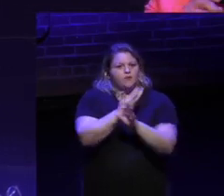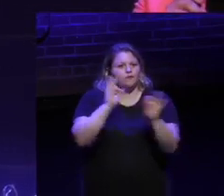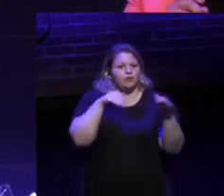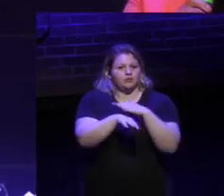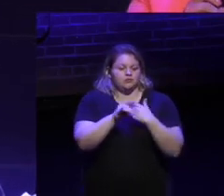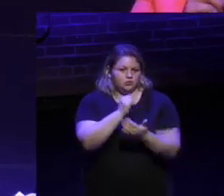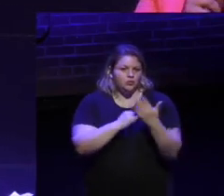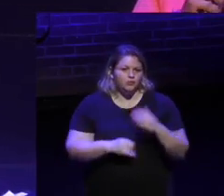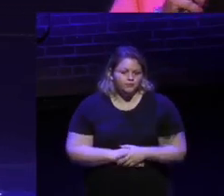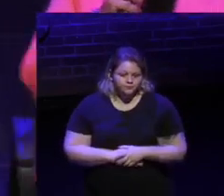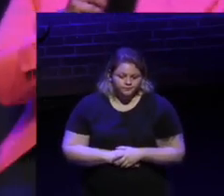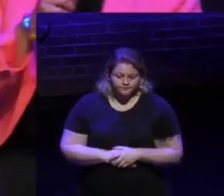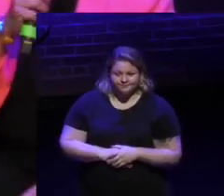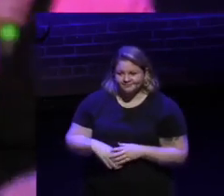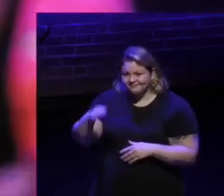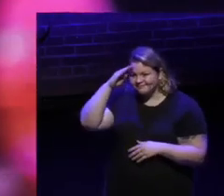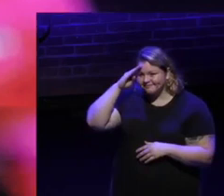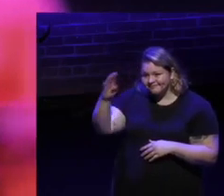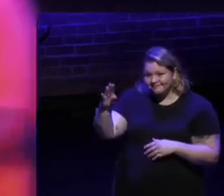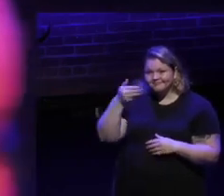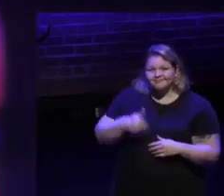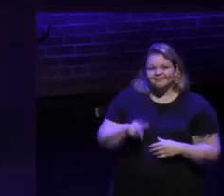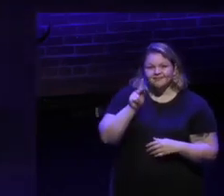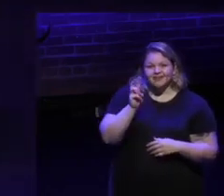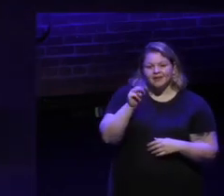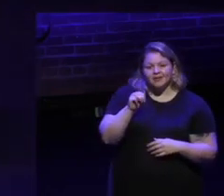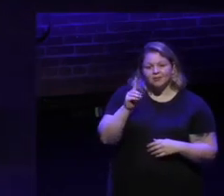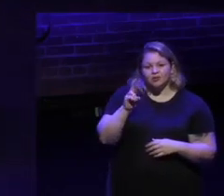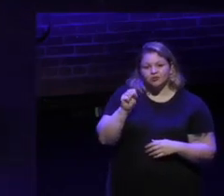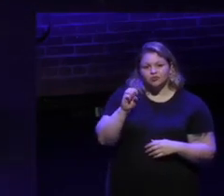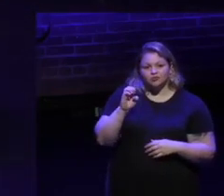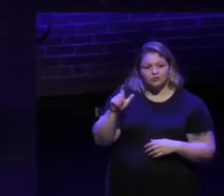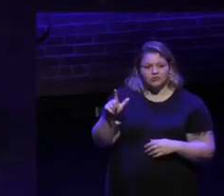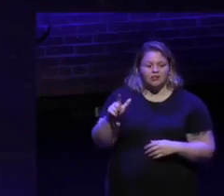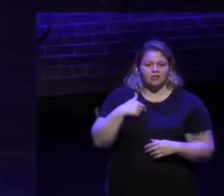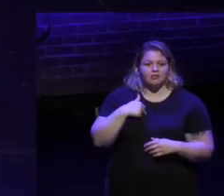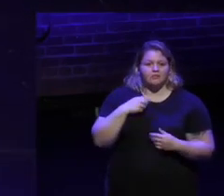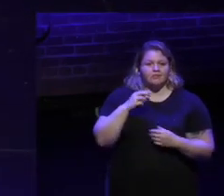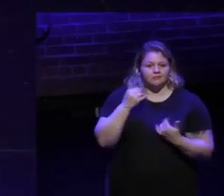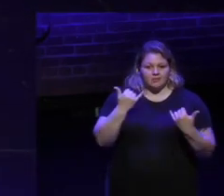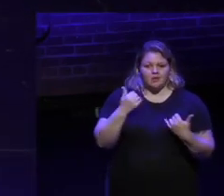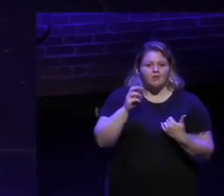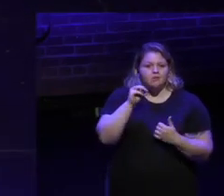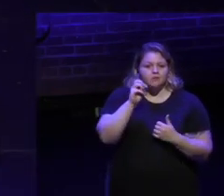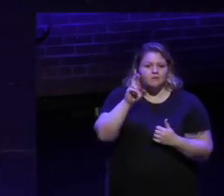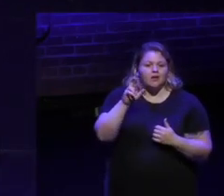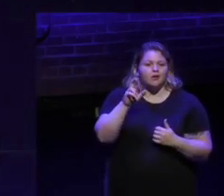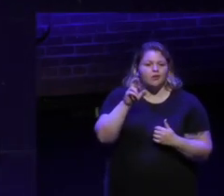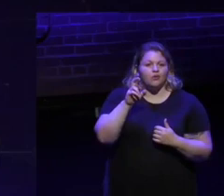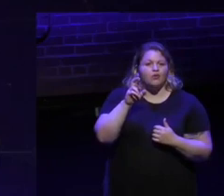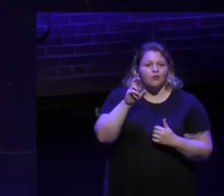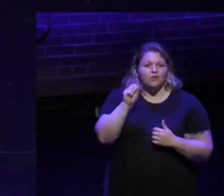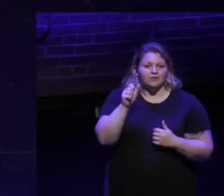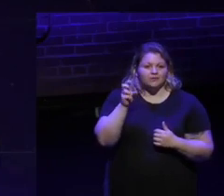Hey, everyone. I'm Kim Driscoll, I'm the mayor of Salem, and I'm so thrilled to be here, not only to be in Worcester, which really just feels like the champagne cork is off this